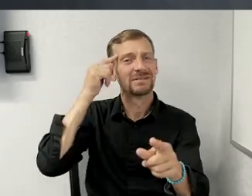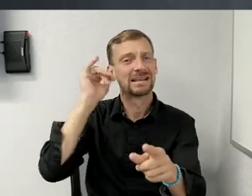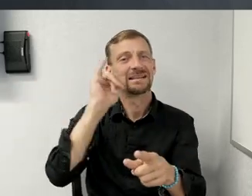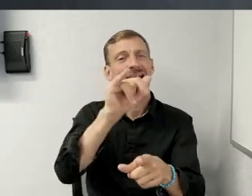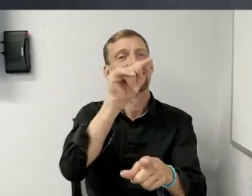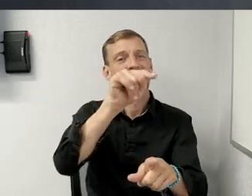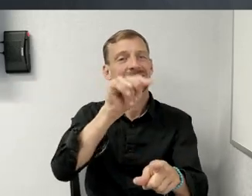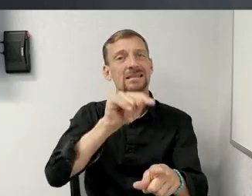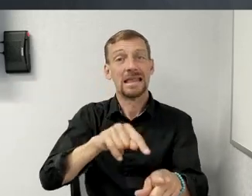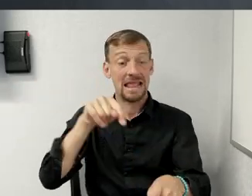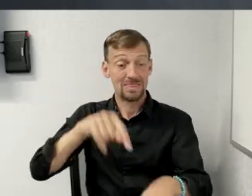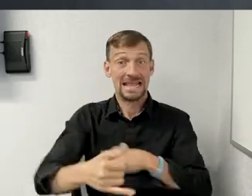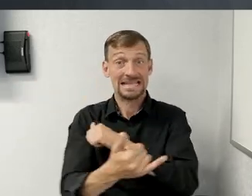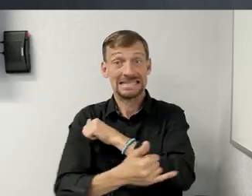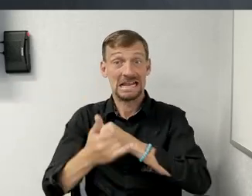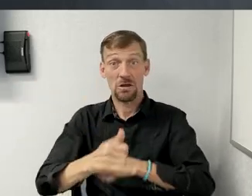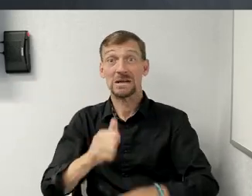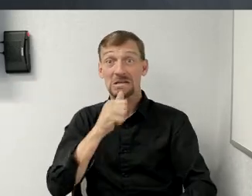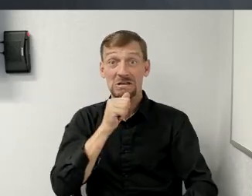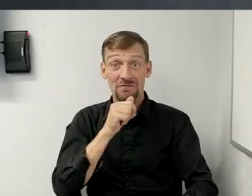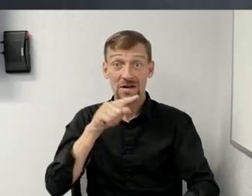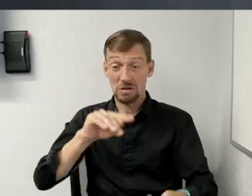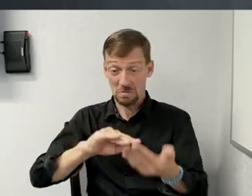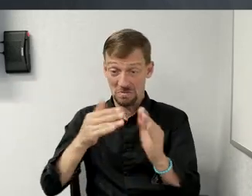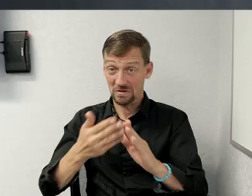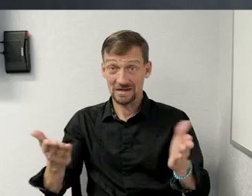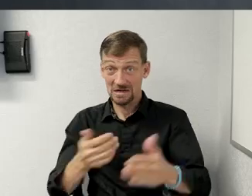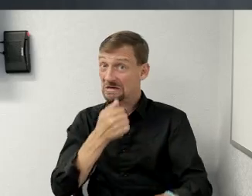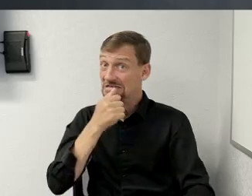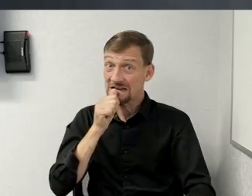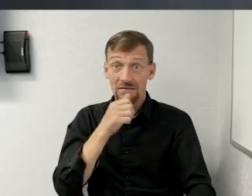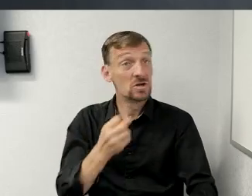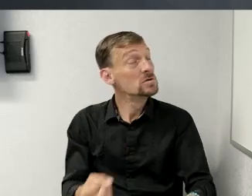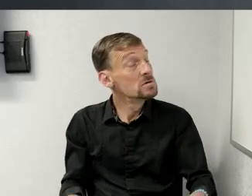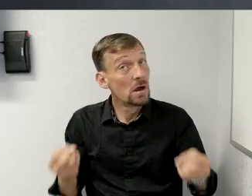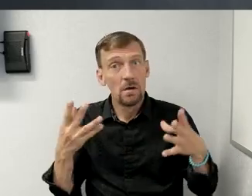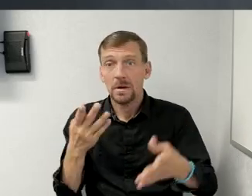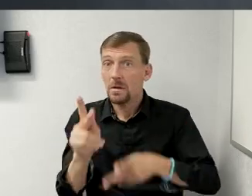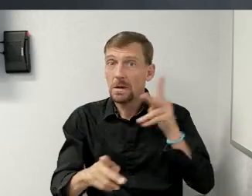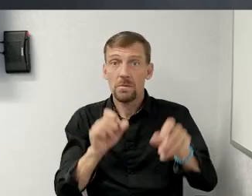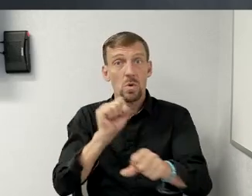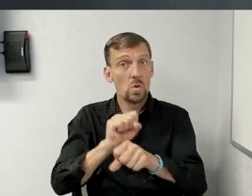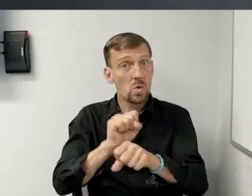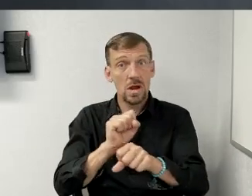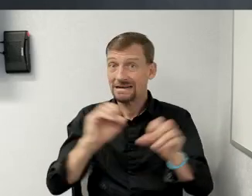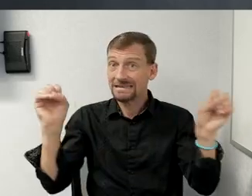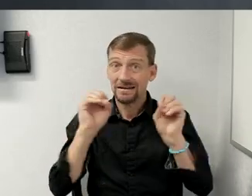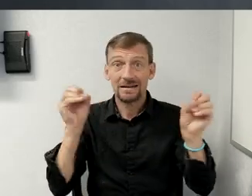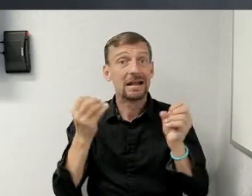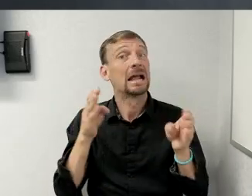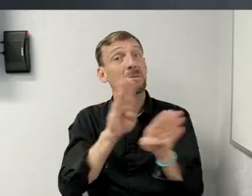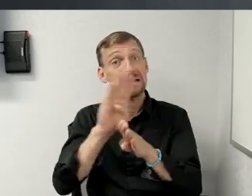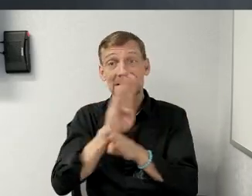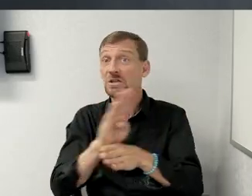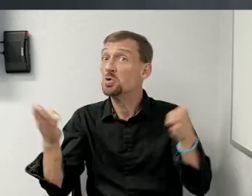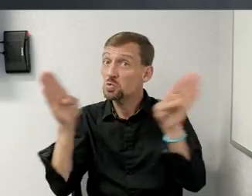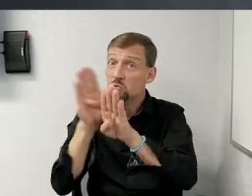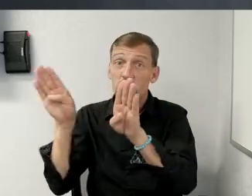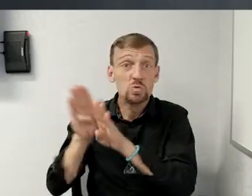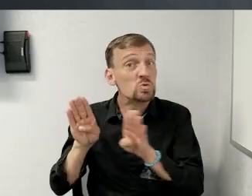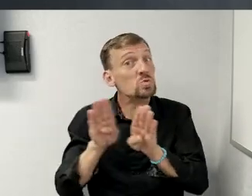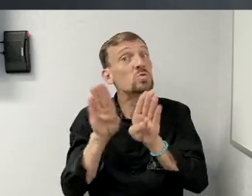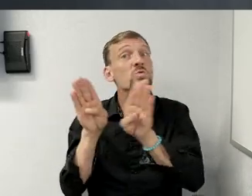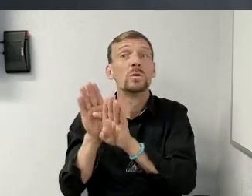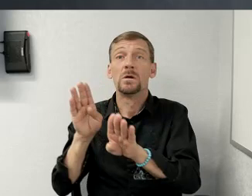county is suffering. This community is suffering. There's so many people that are out of work, that businesses are closed. At Kaweah